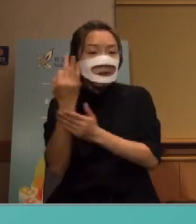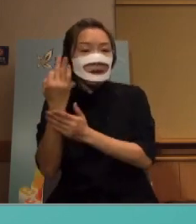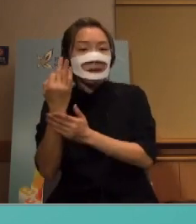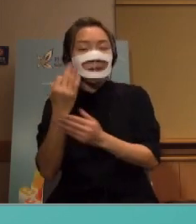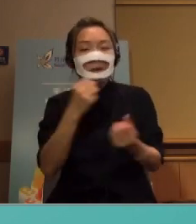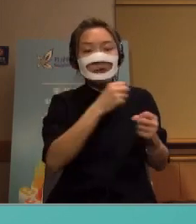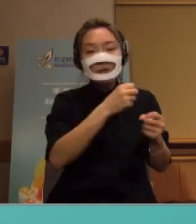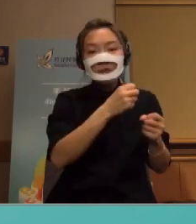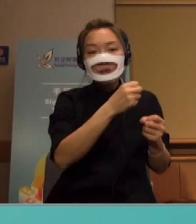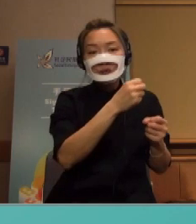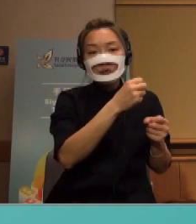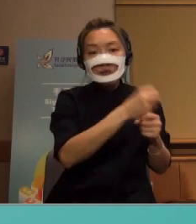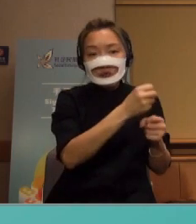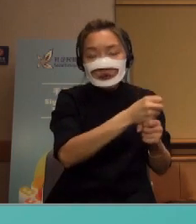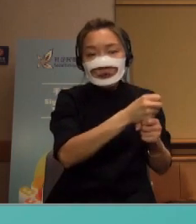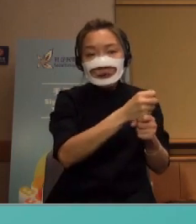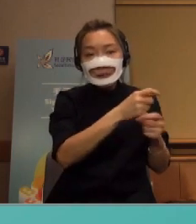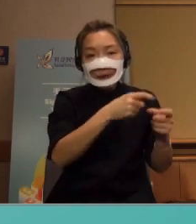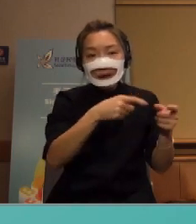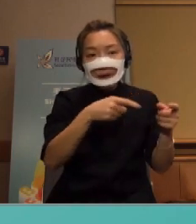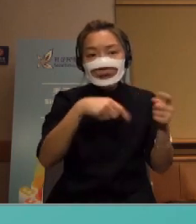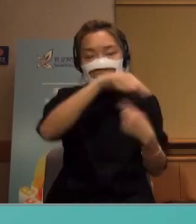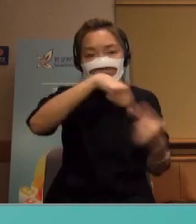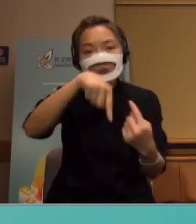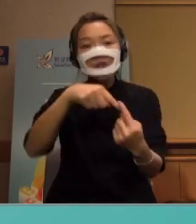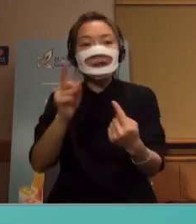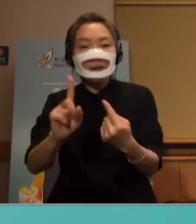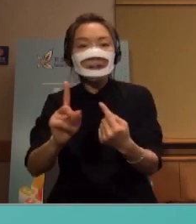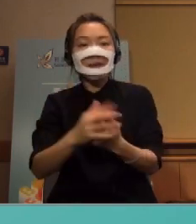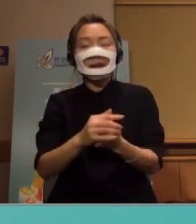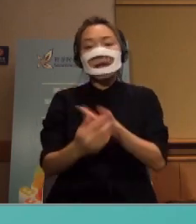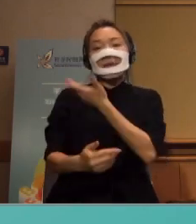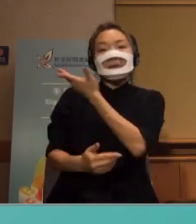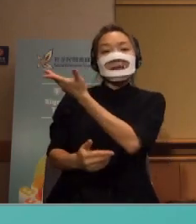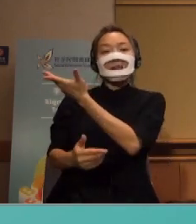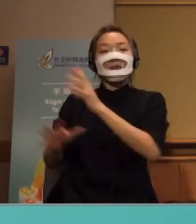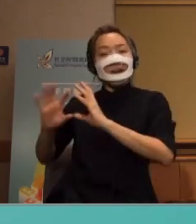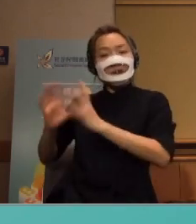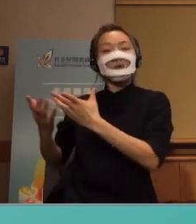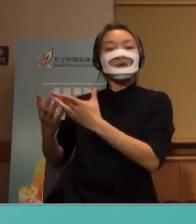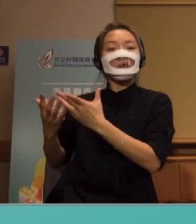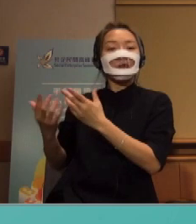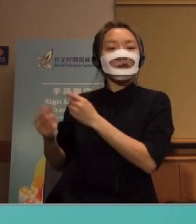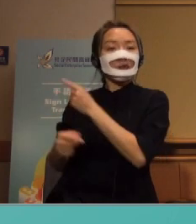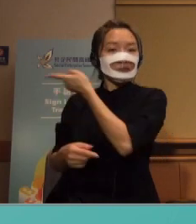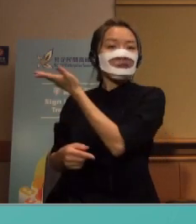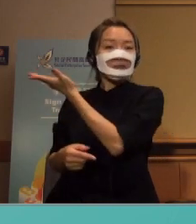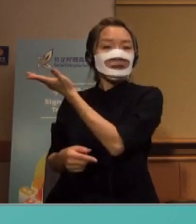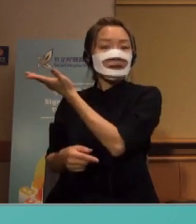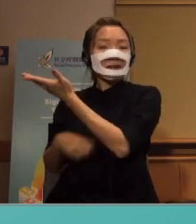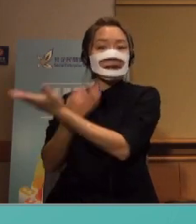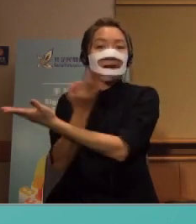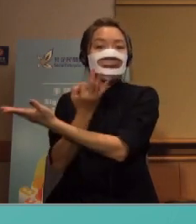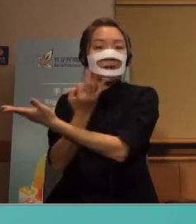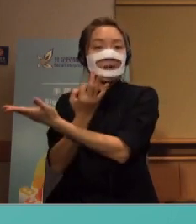So this is our team. We have another co-founder here, but unfortunately he's stuck in a core. So he's